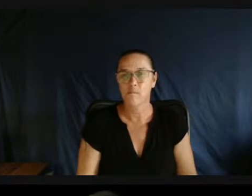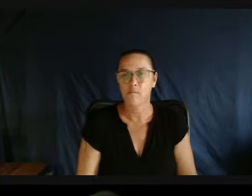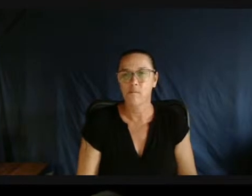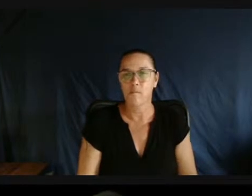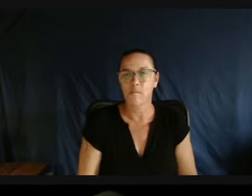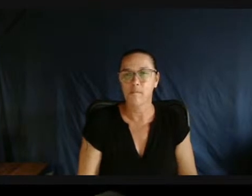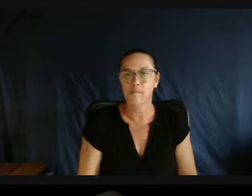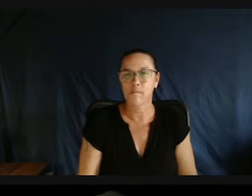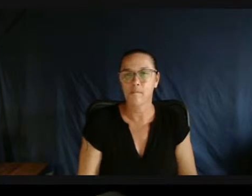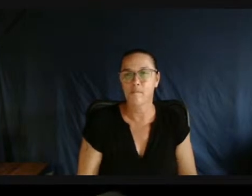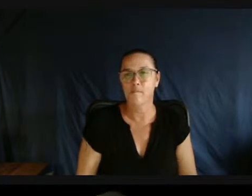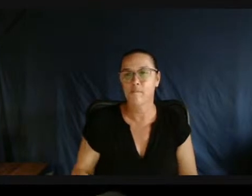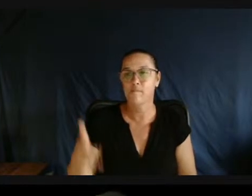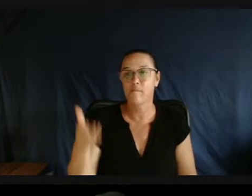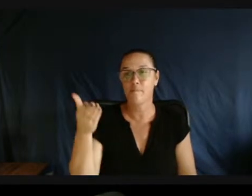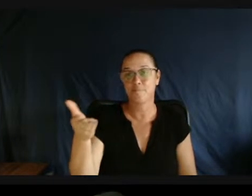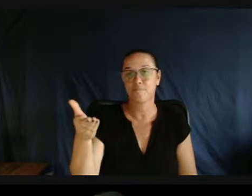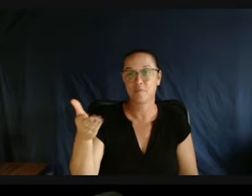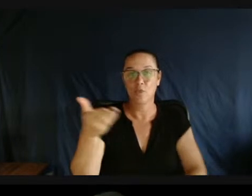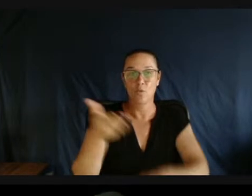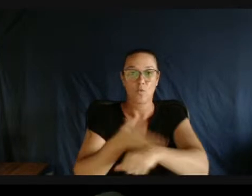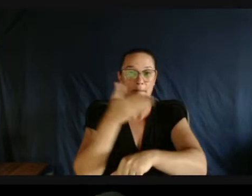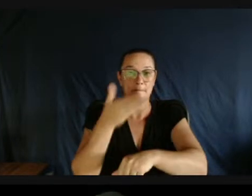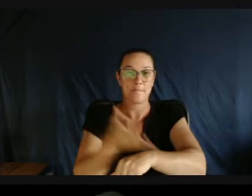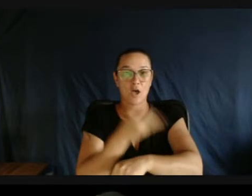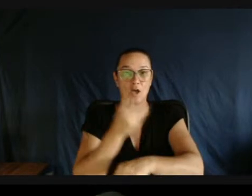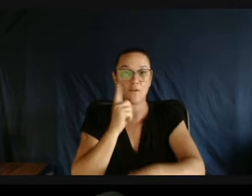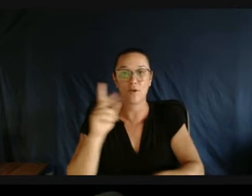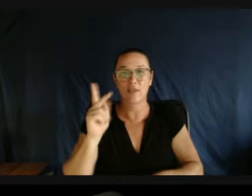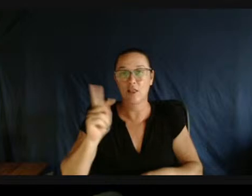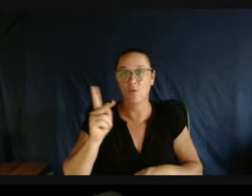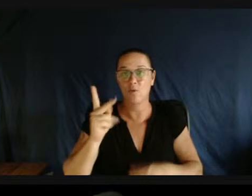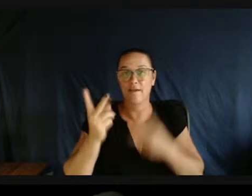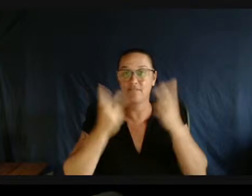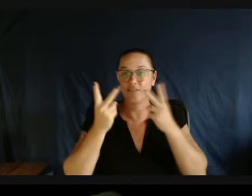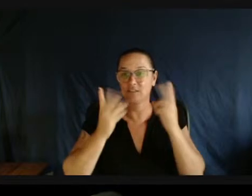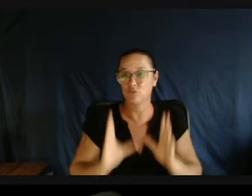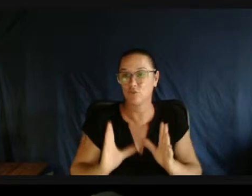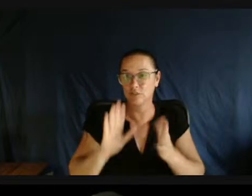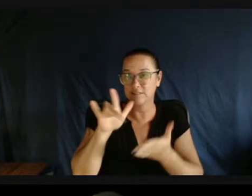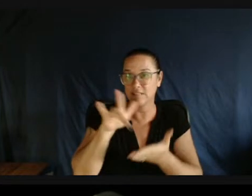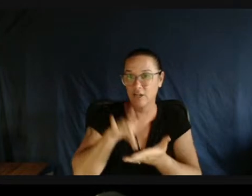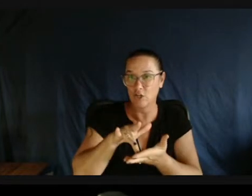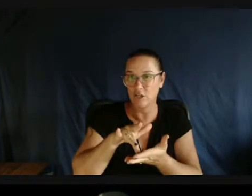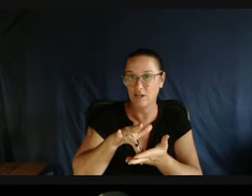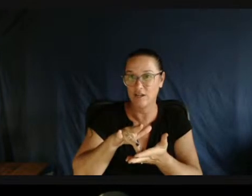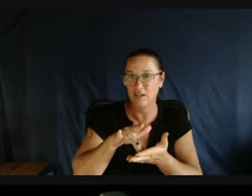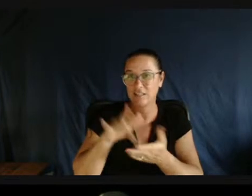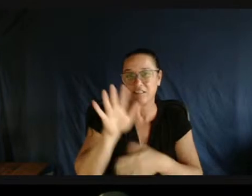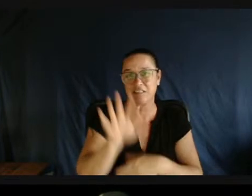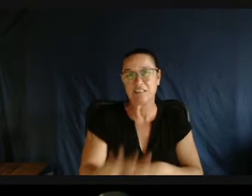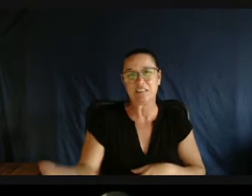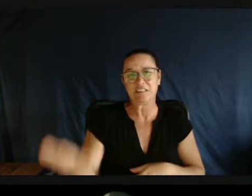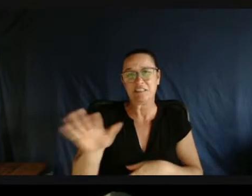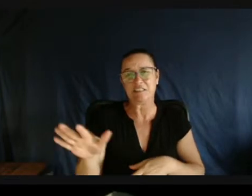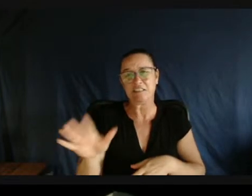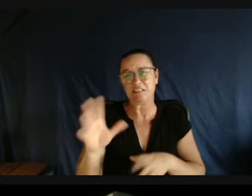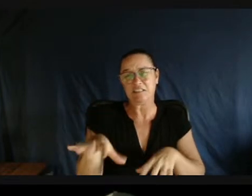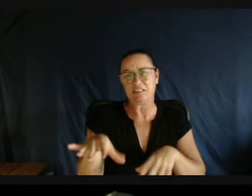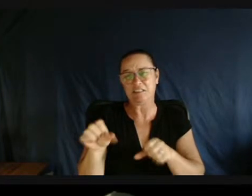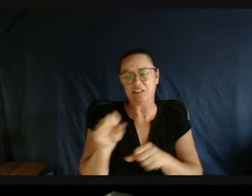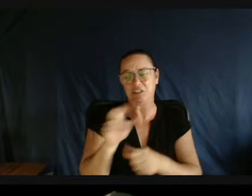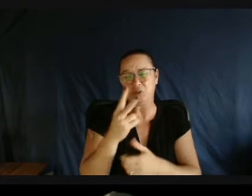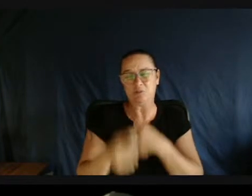There's a shot of our remodeling of the Kīlauea Visitor Center. 2 years-ish.